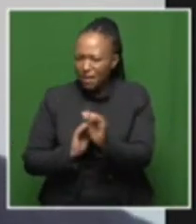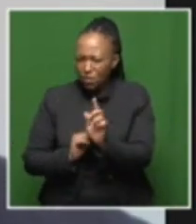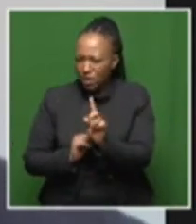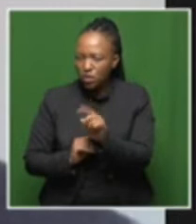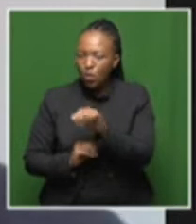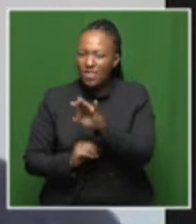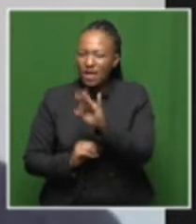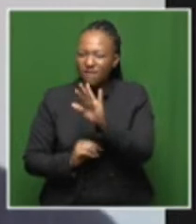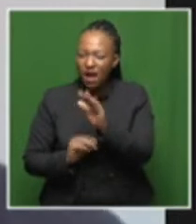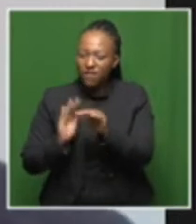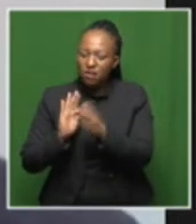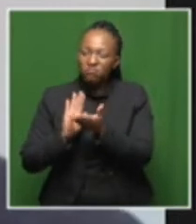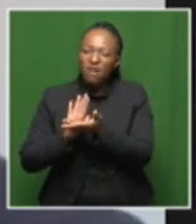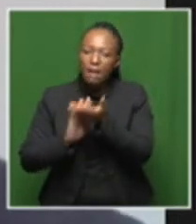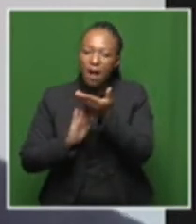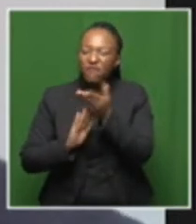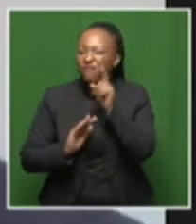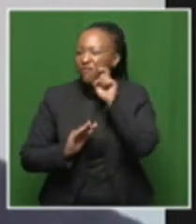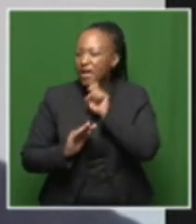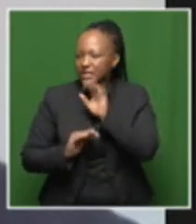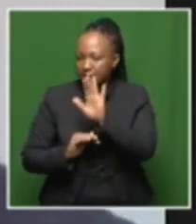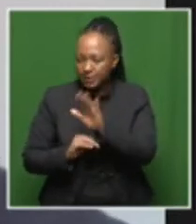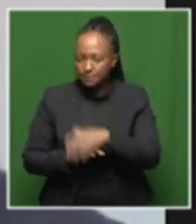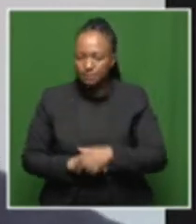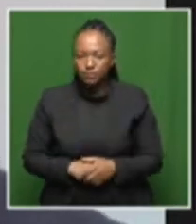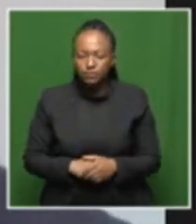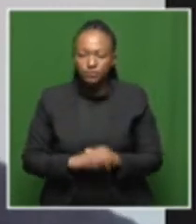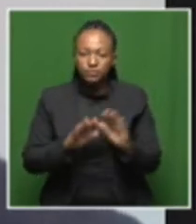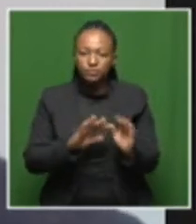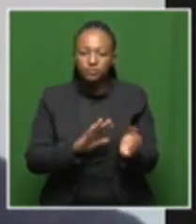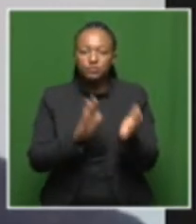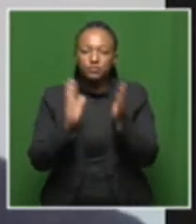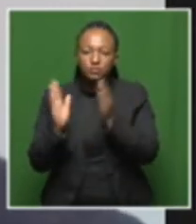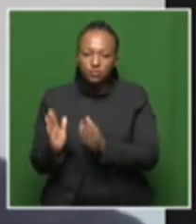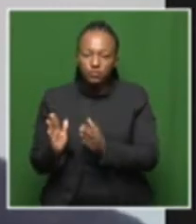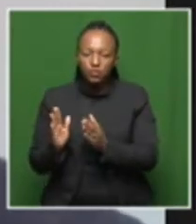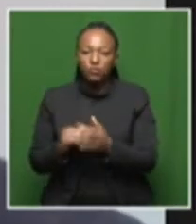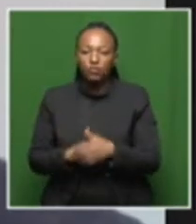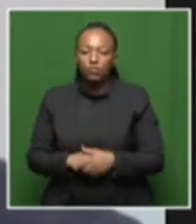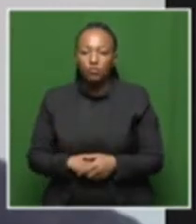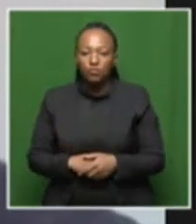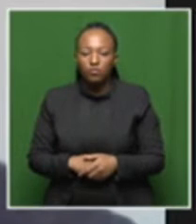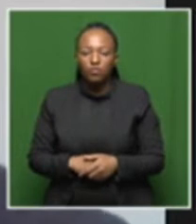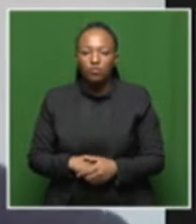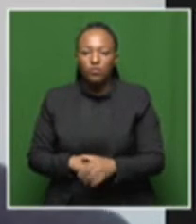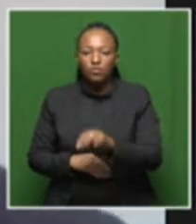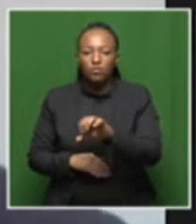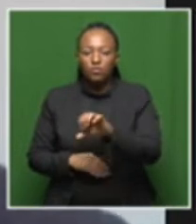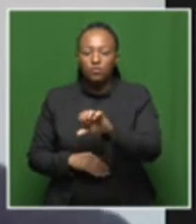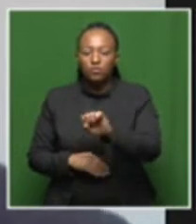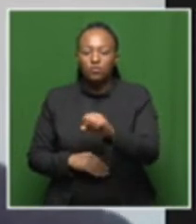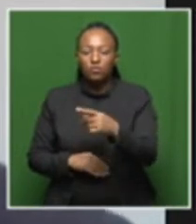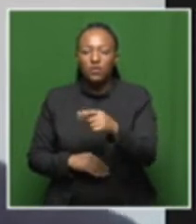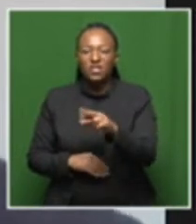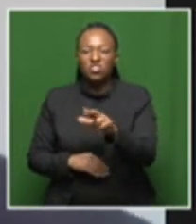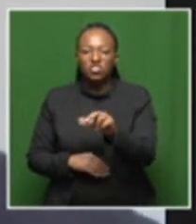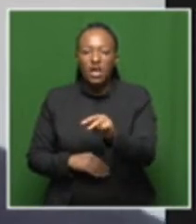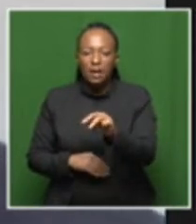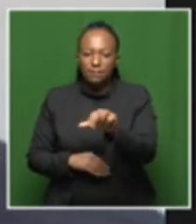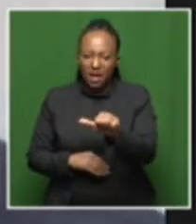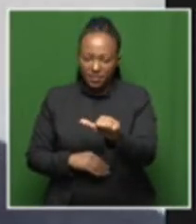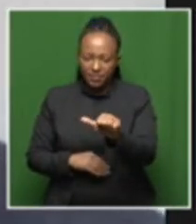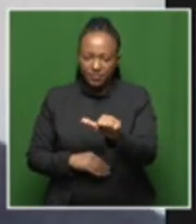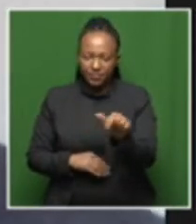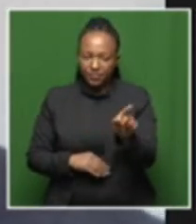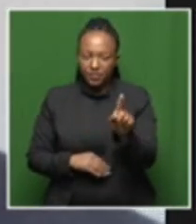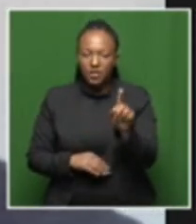35 and above? The other issue is from Sharma Duplessis, also asking about